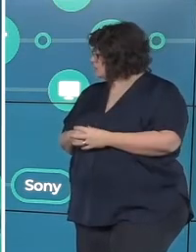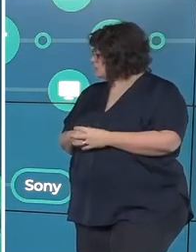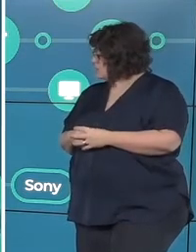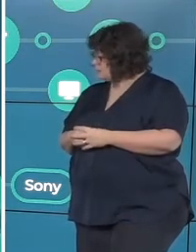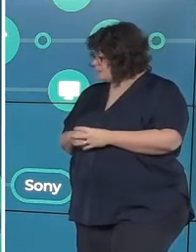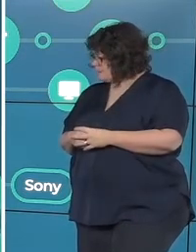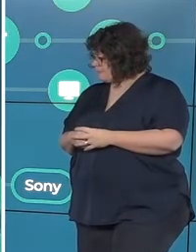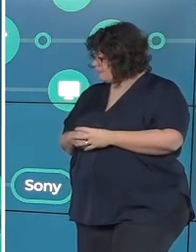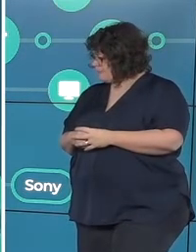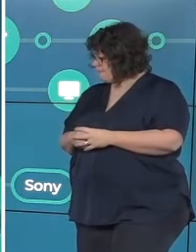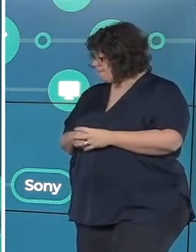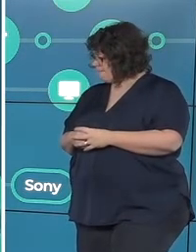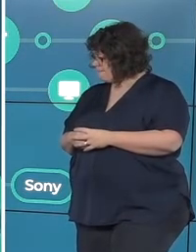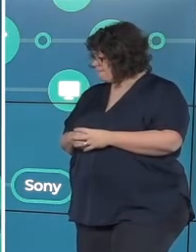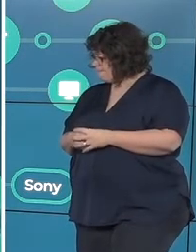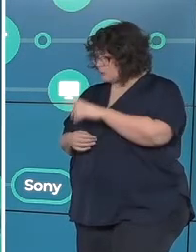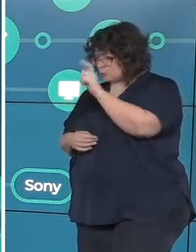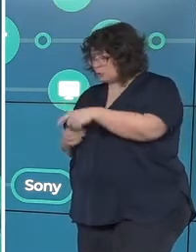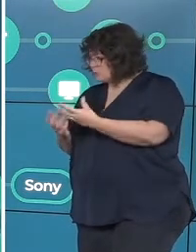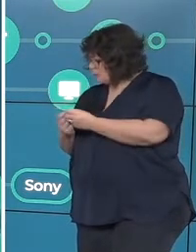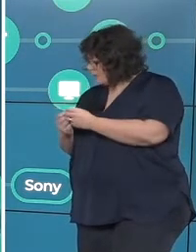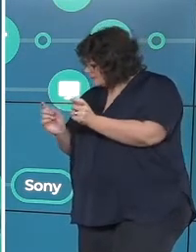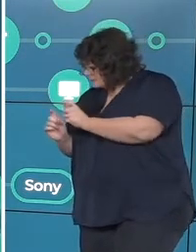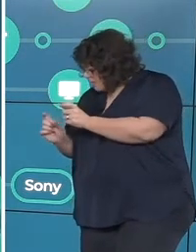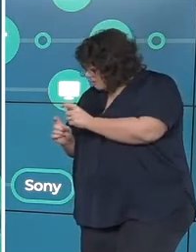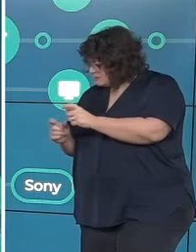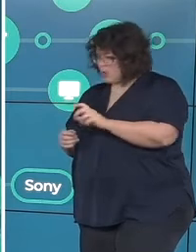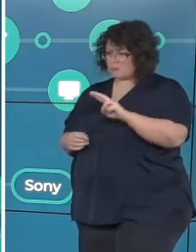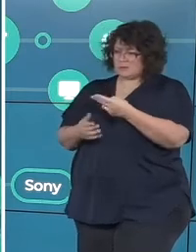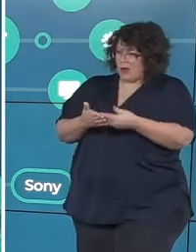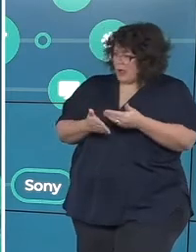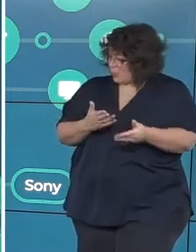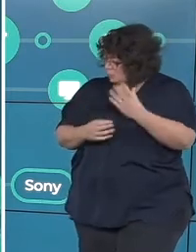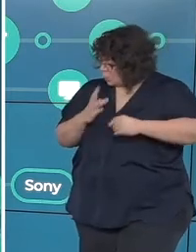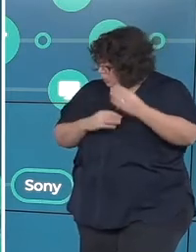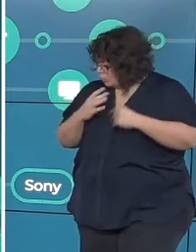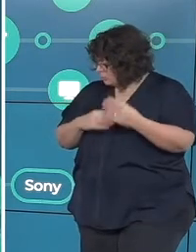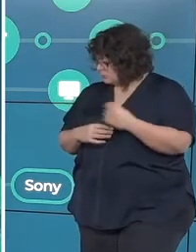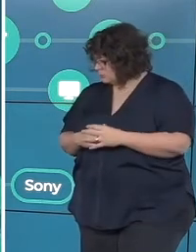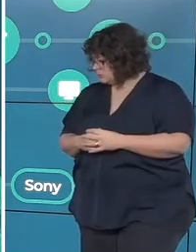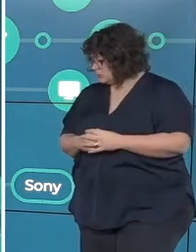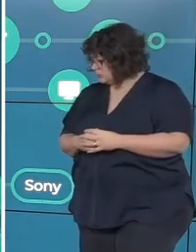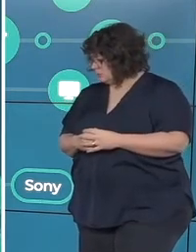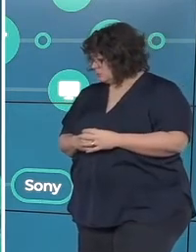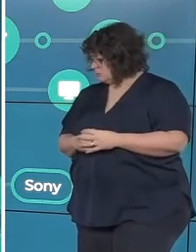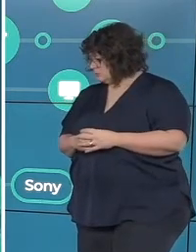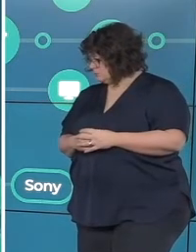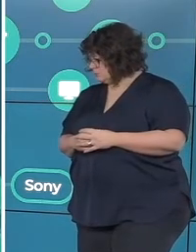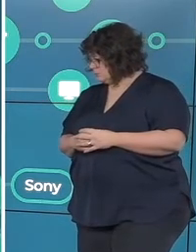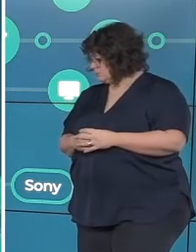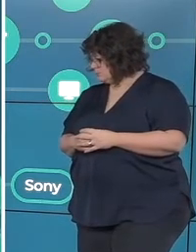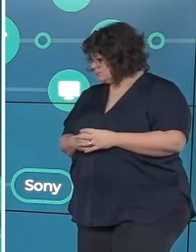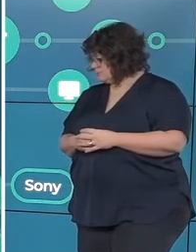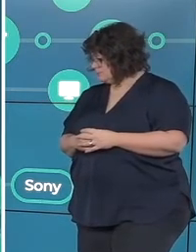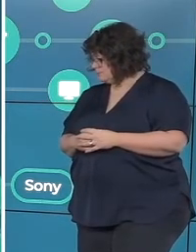learners to, all kinds of, whether it be about accessibility per se or not. And I remember him kind of looking at me and